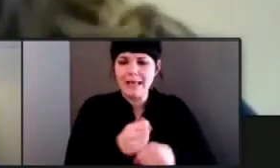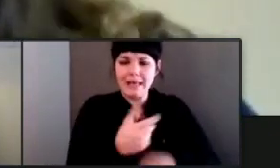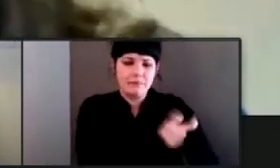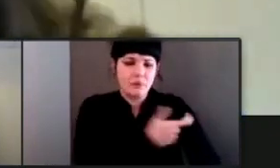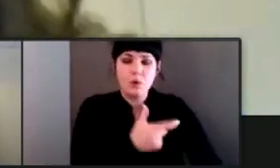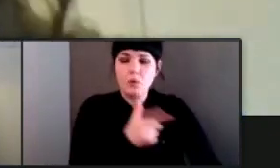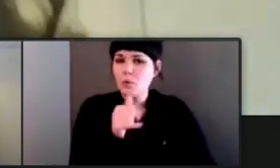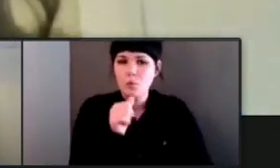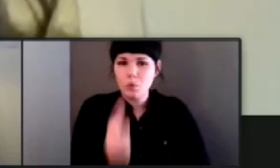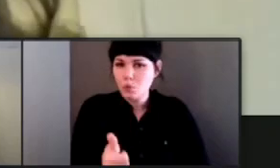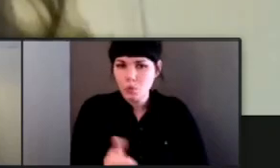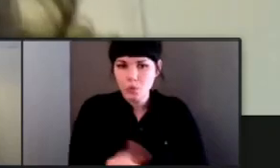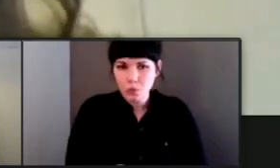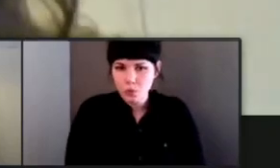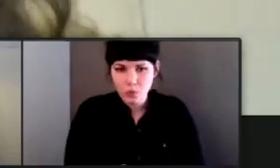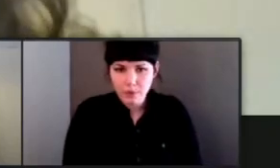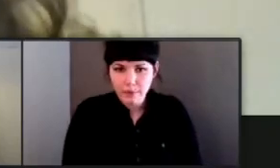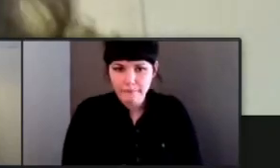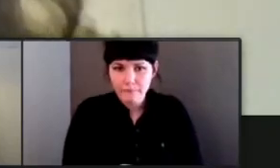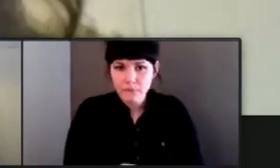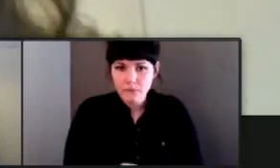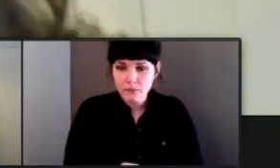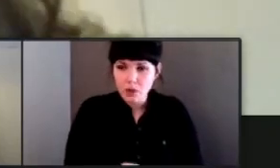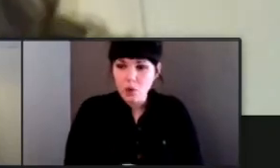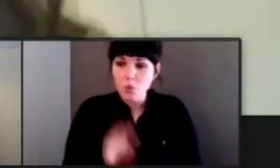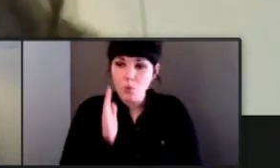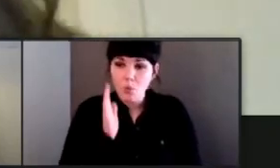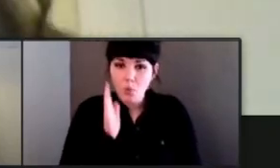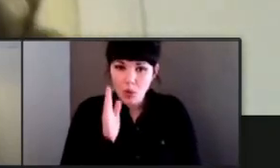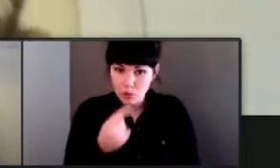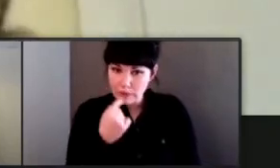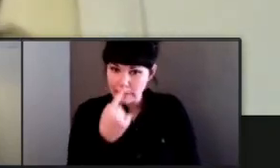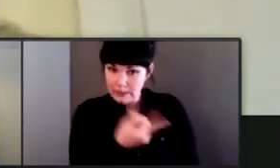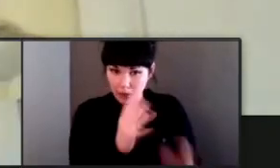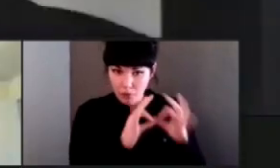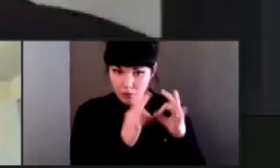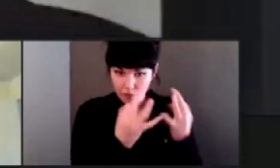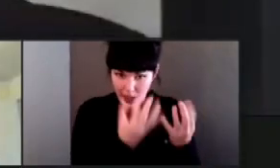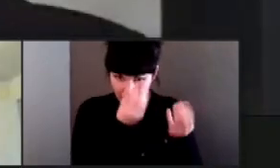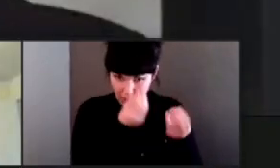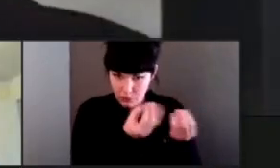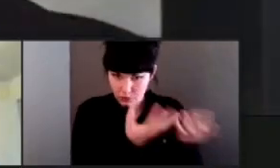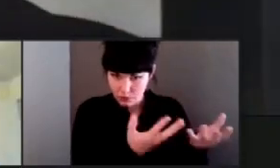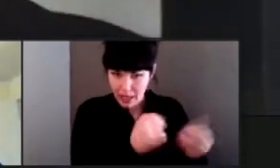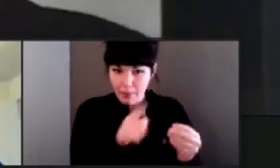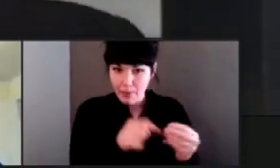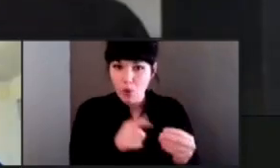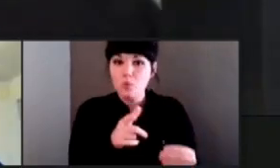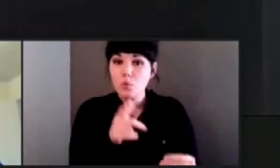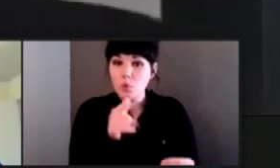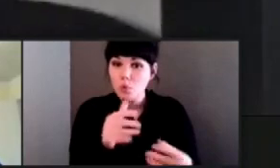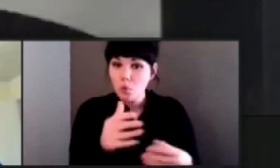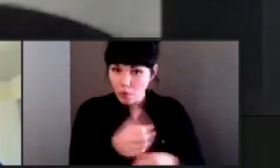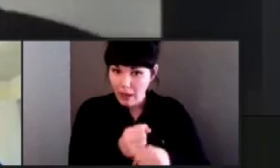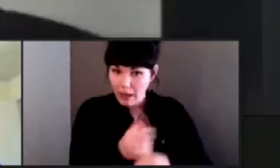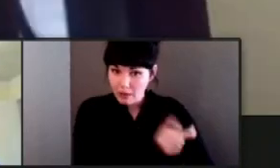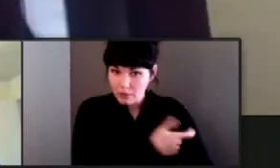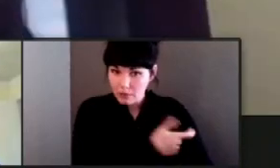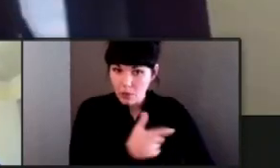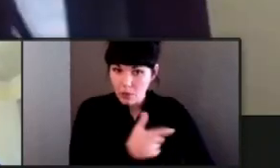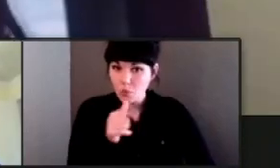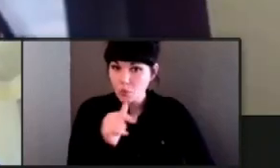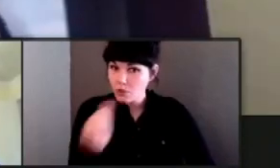that information going to be given to parents and families? Yeah, those are super great. Go ahead, Crystal. Go